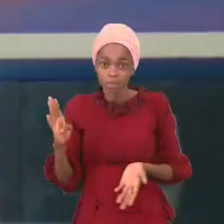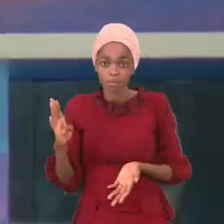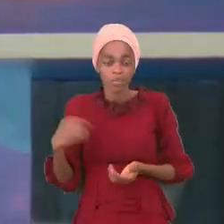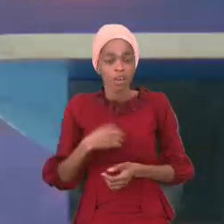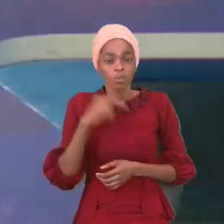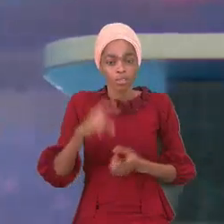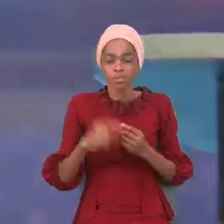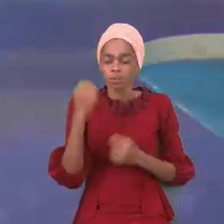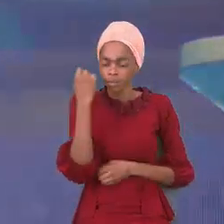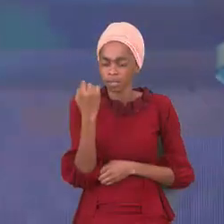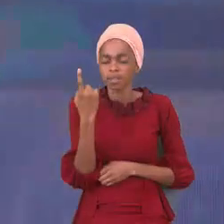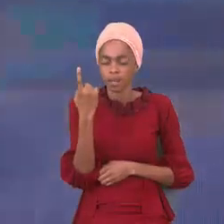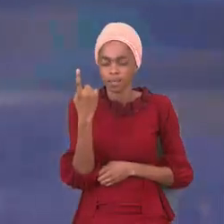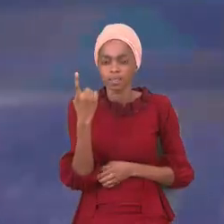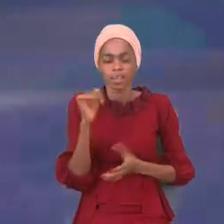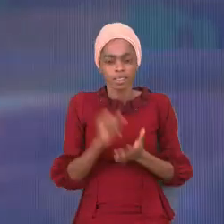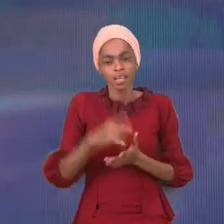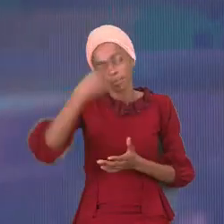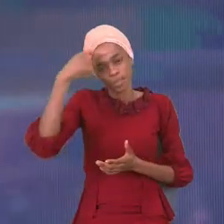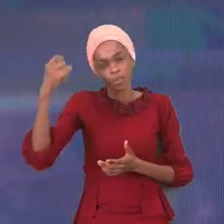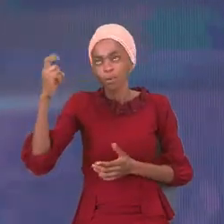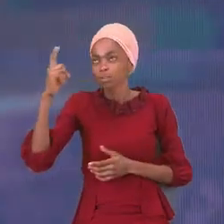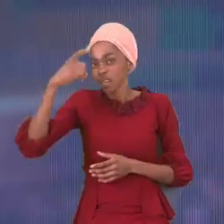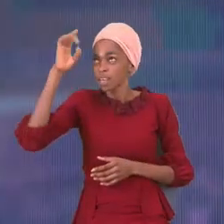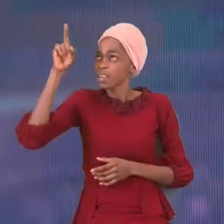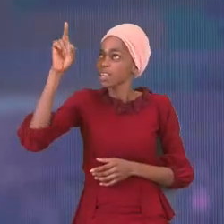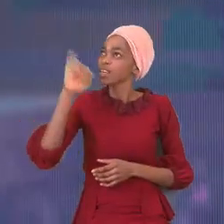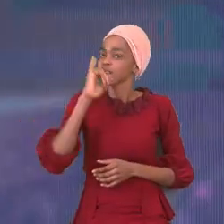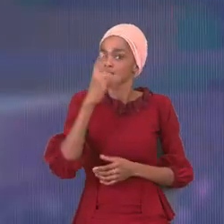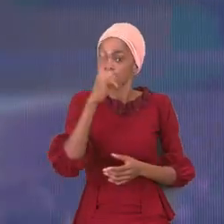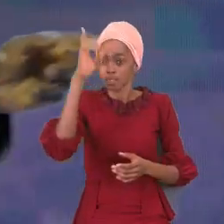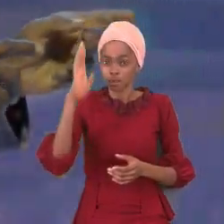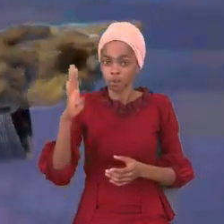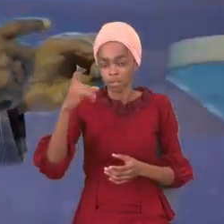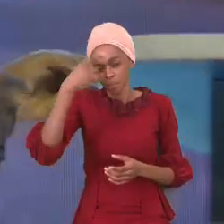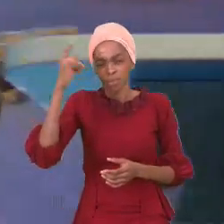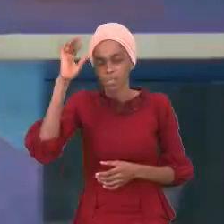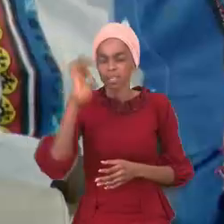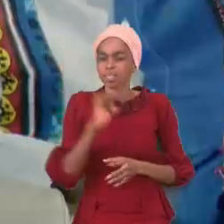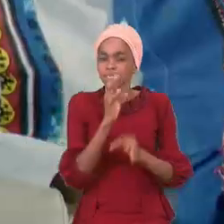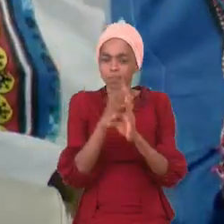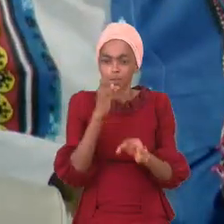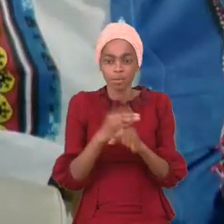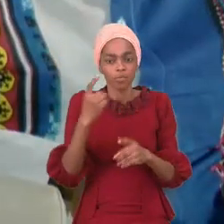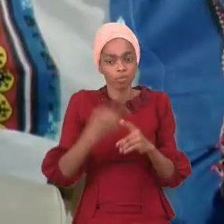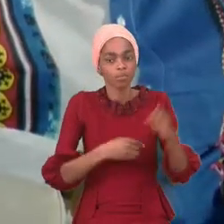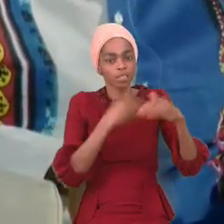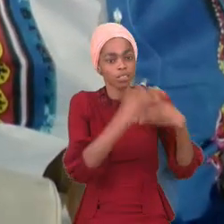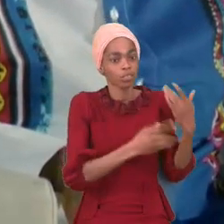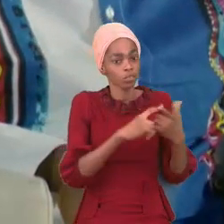need to understand that because he is God, and because he is faithful from generation to